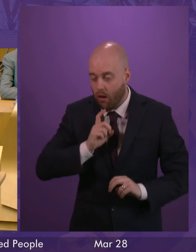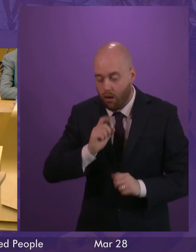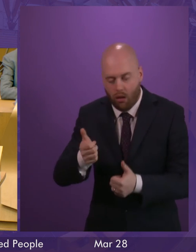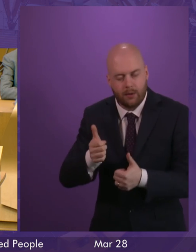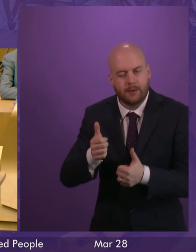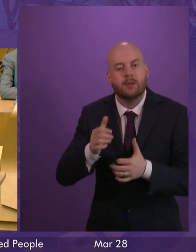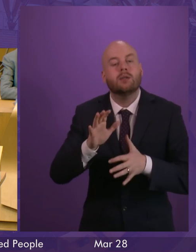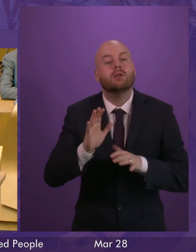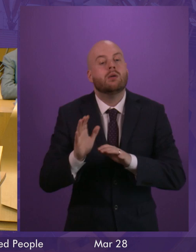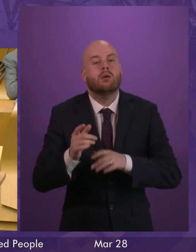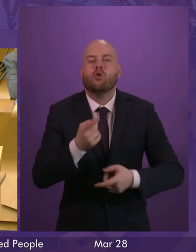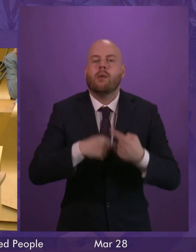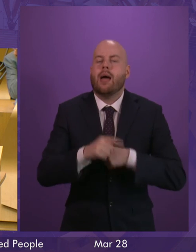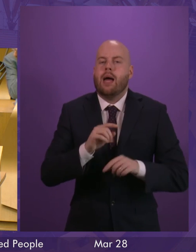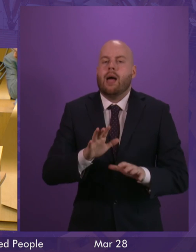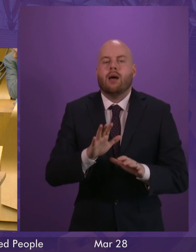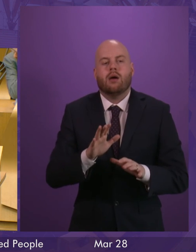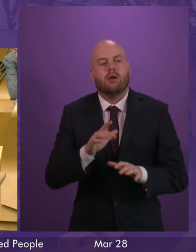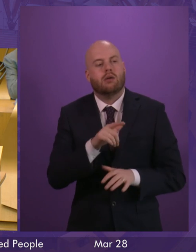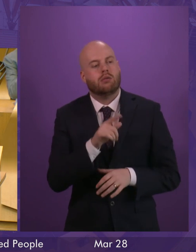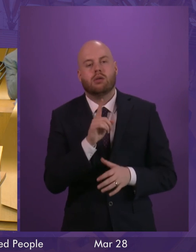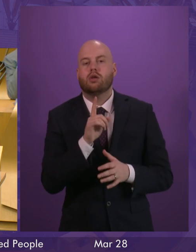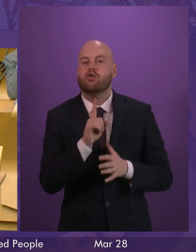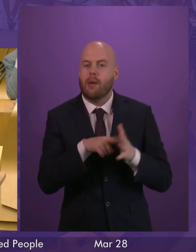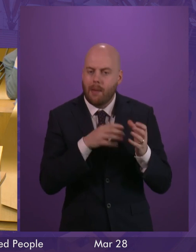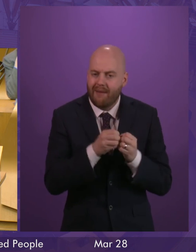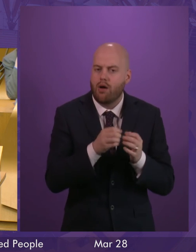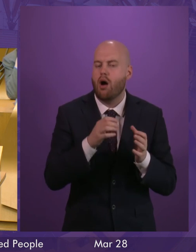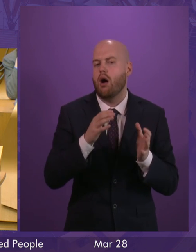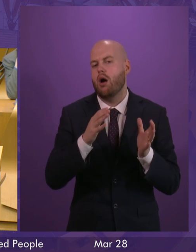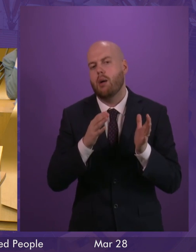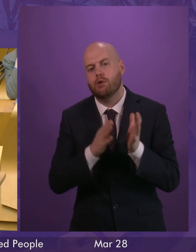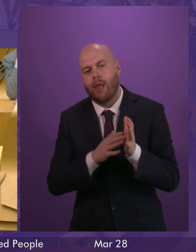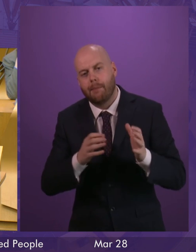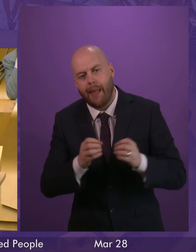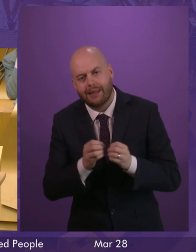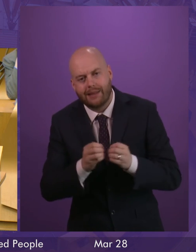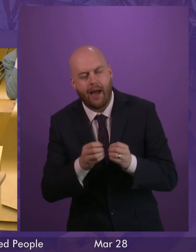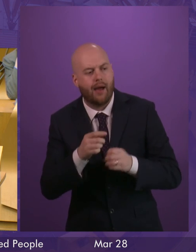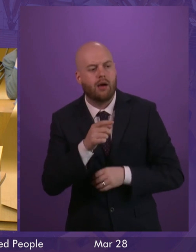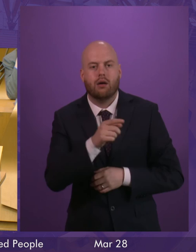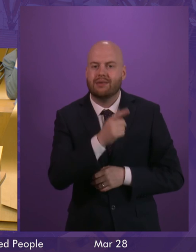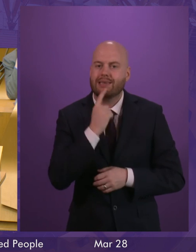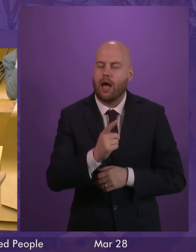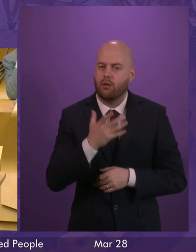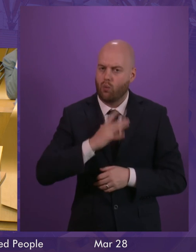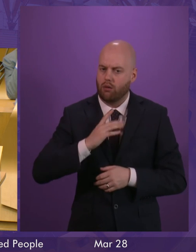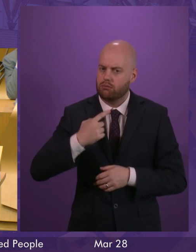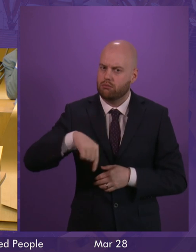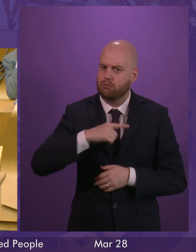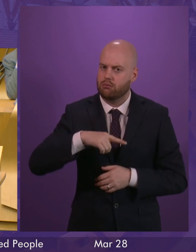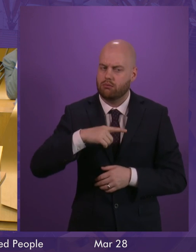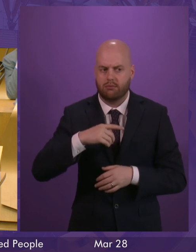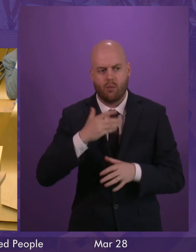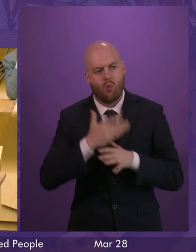There was a clear call from Jeremy Balfour, Michelle Ballantyne, reiterated that in terms of looking for us to cooperate with the UK